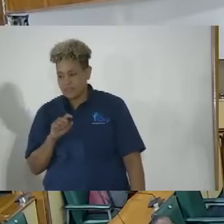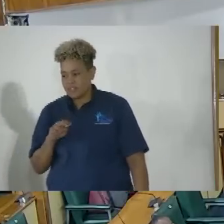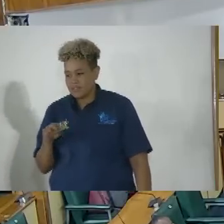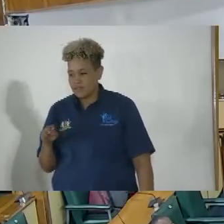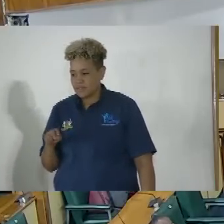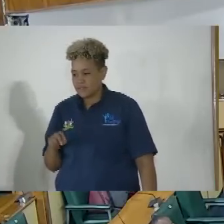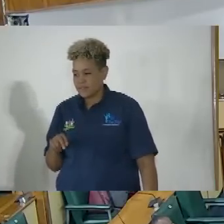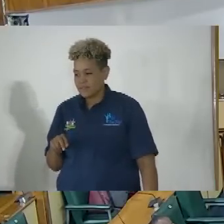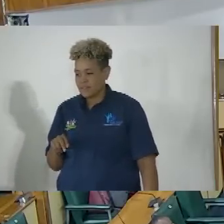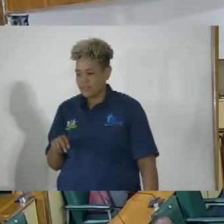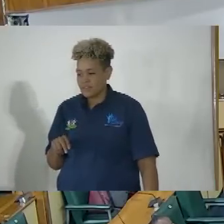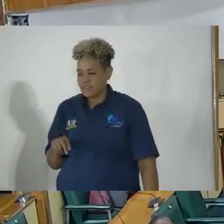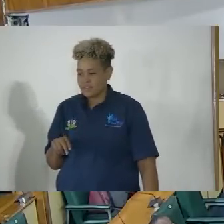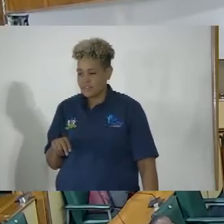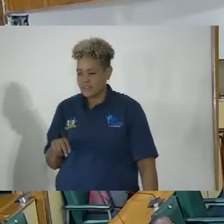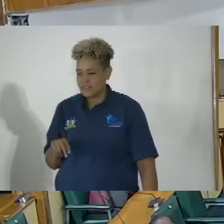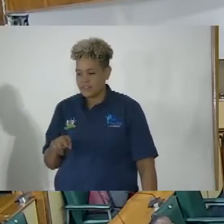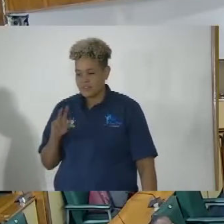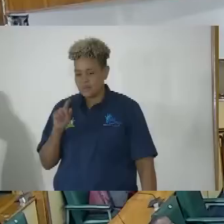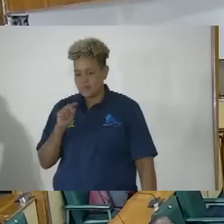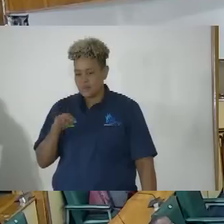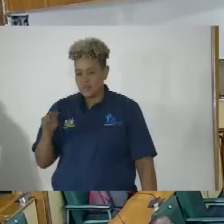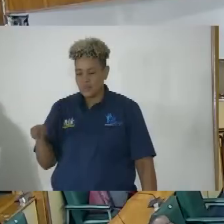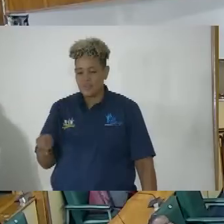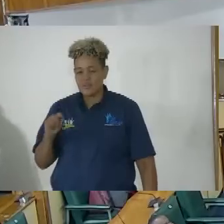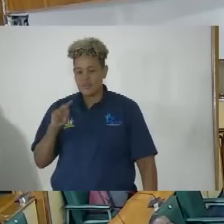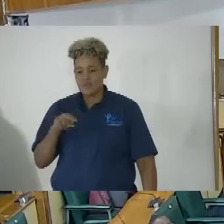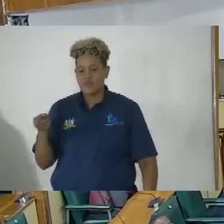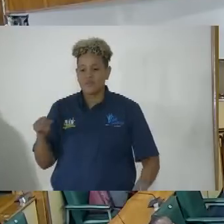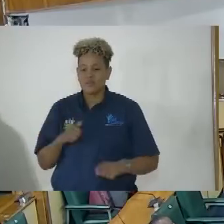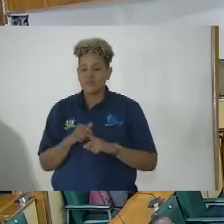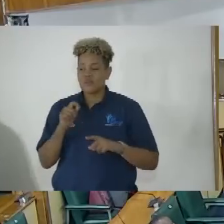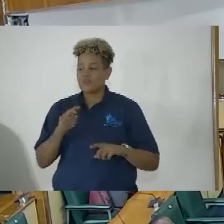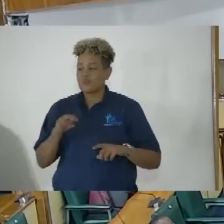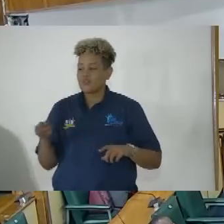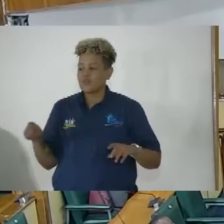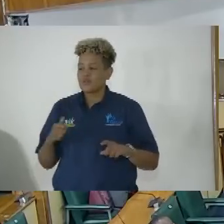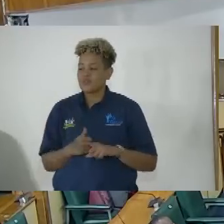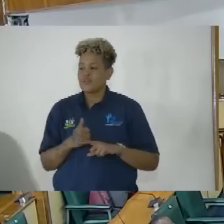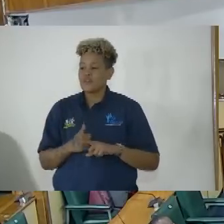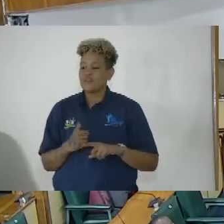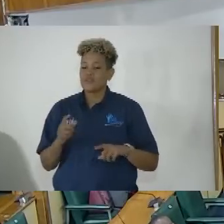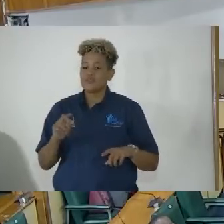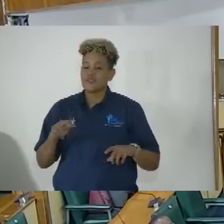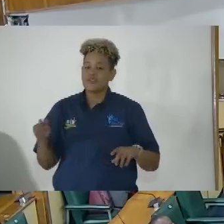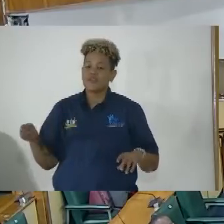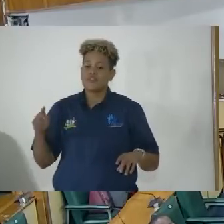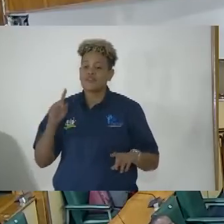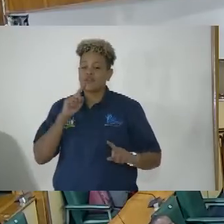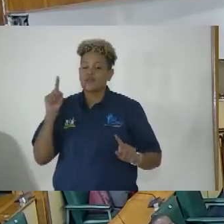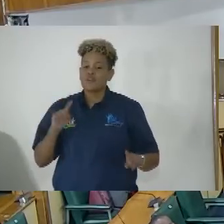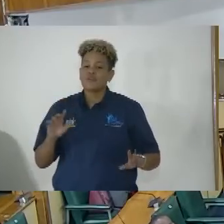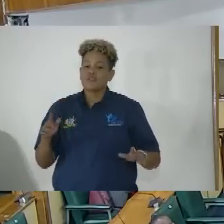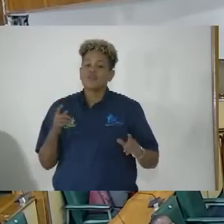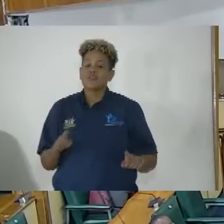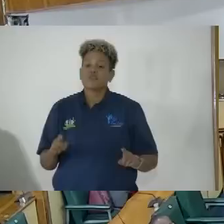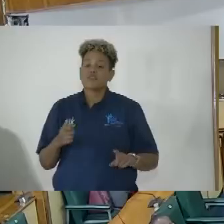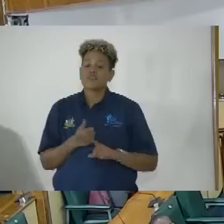not to answer. 22. Okay, so it's a 2022 report.